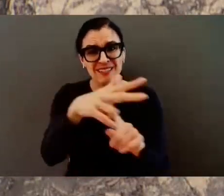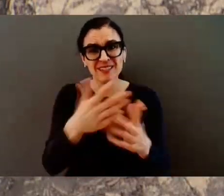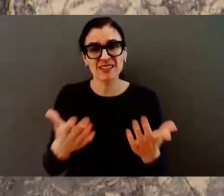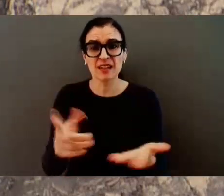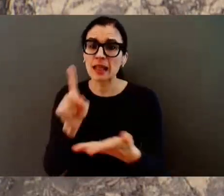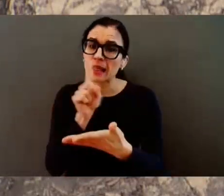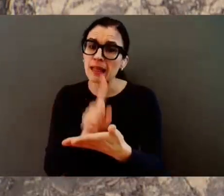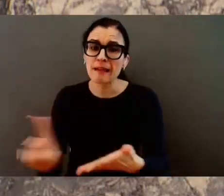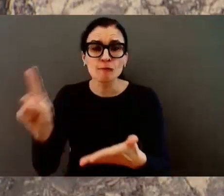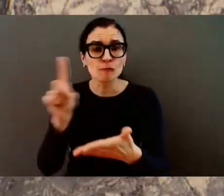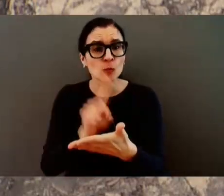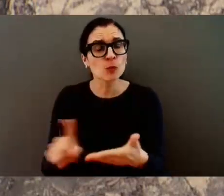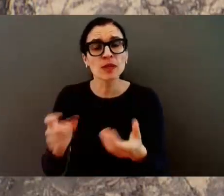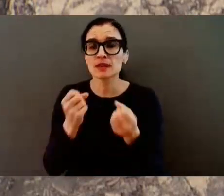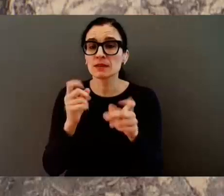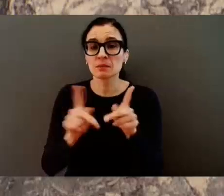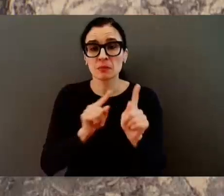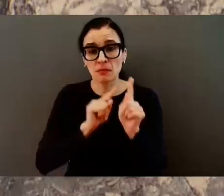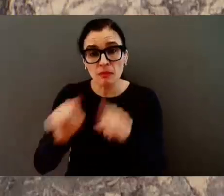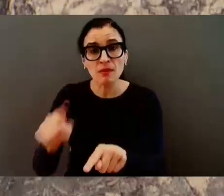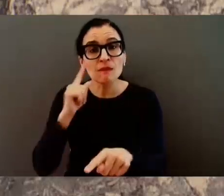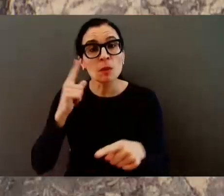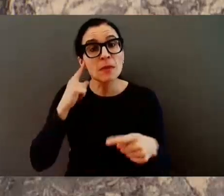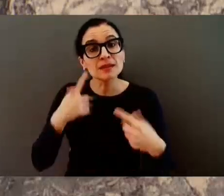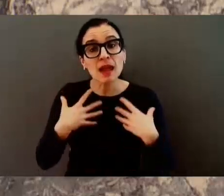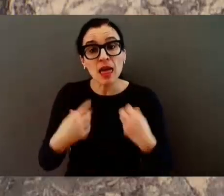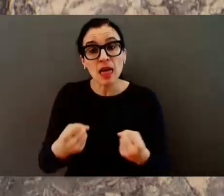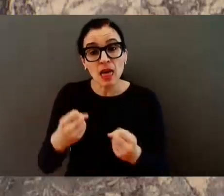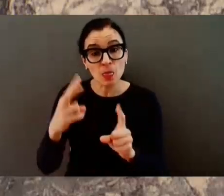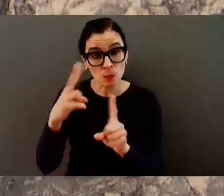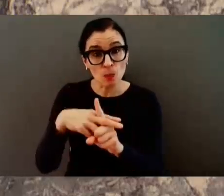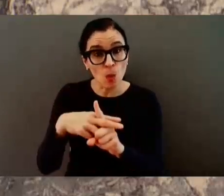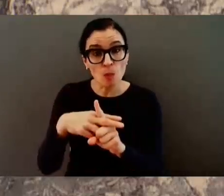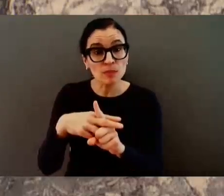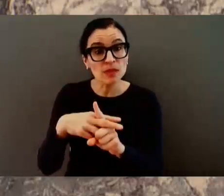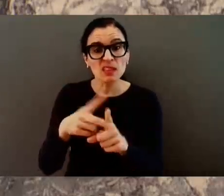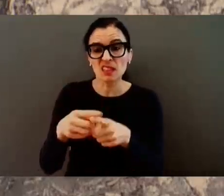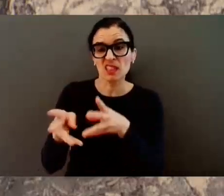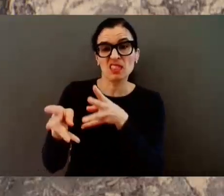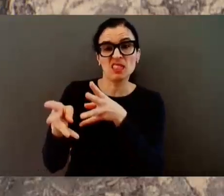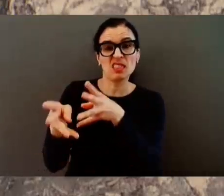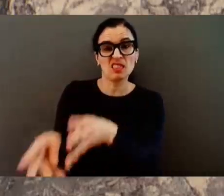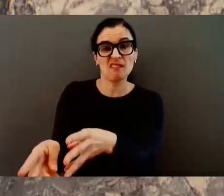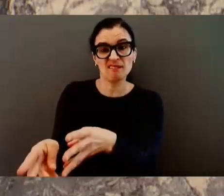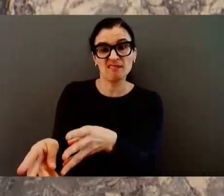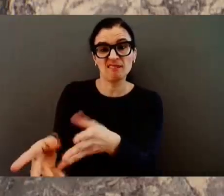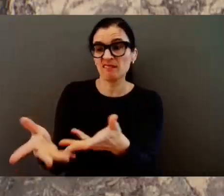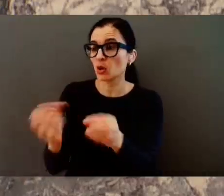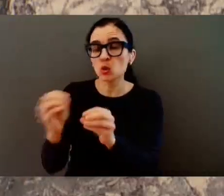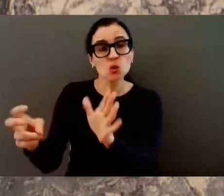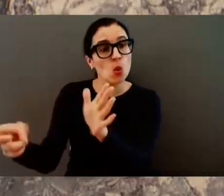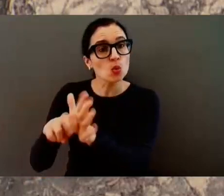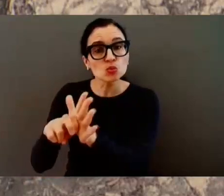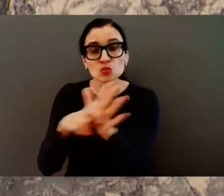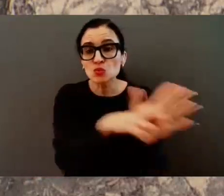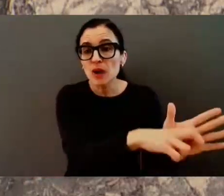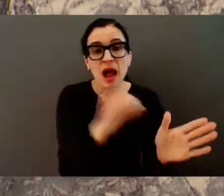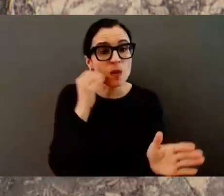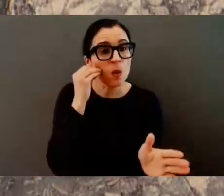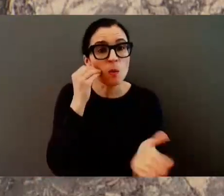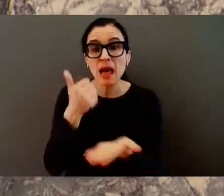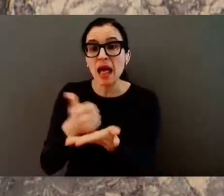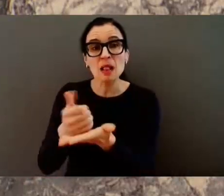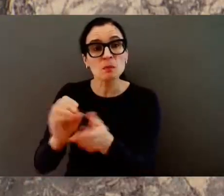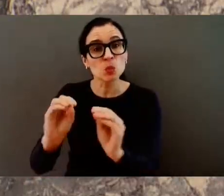own. No ride home, no help, nothing. Is this what this